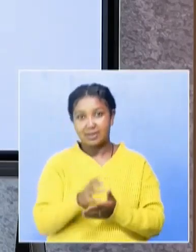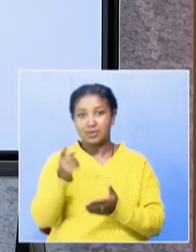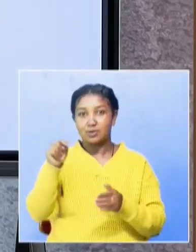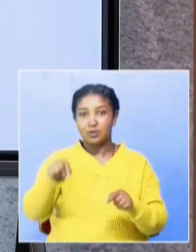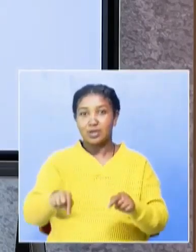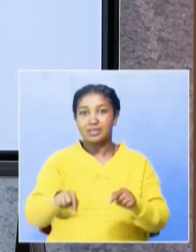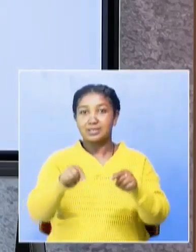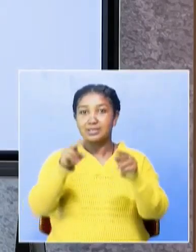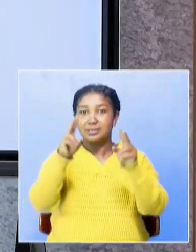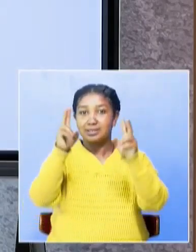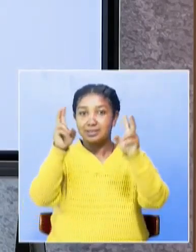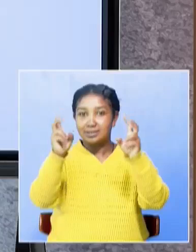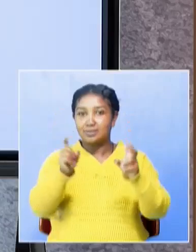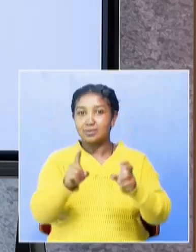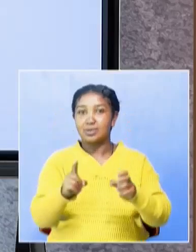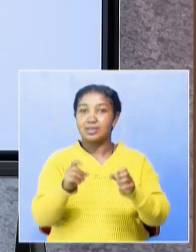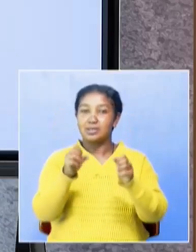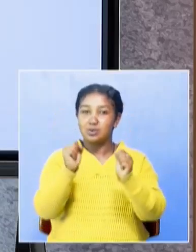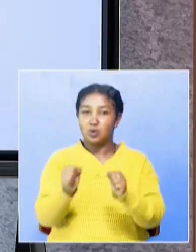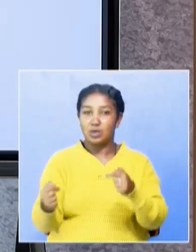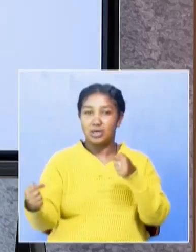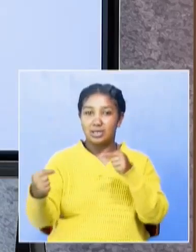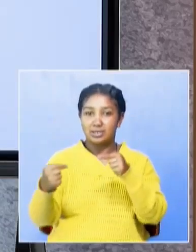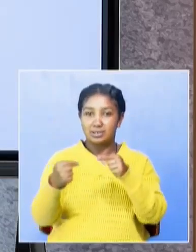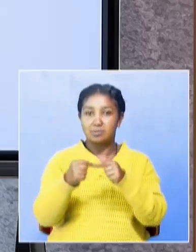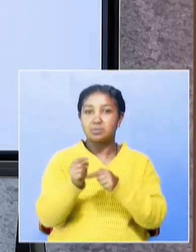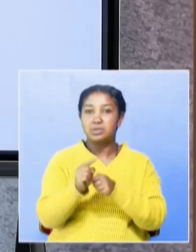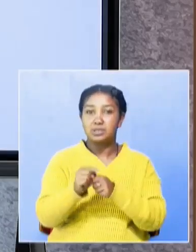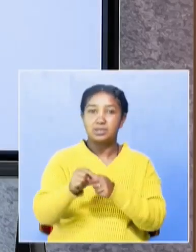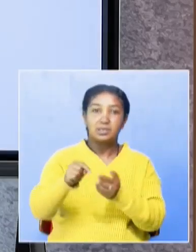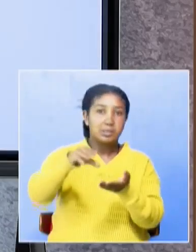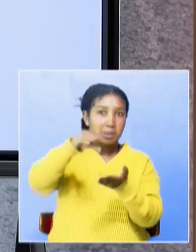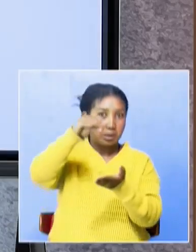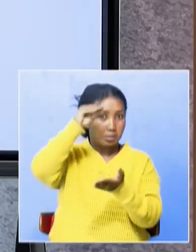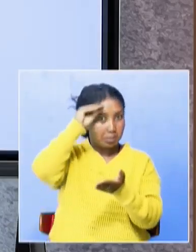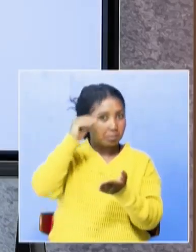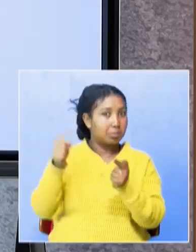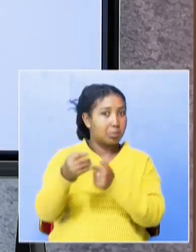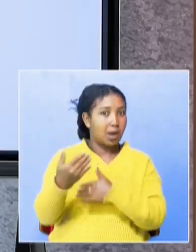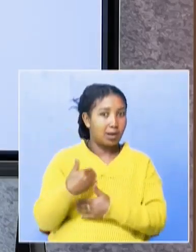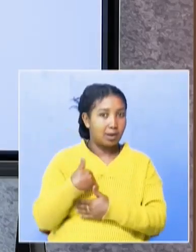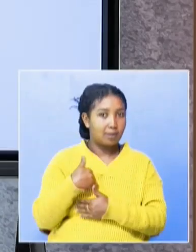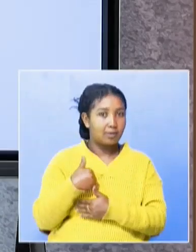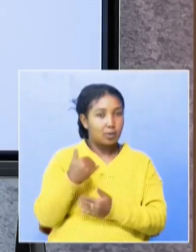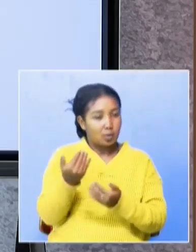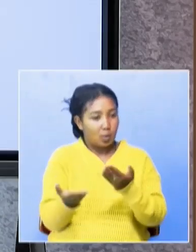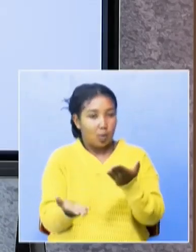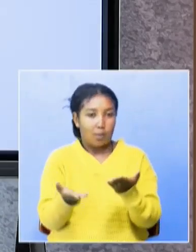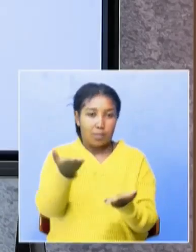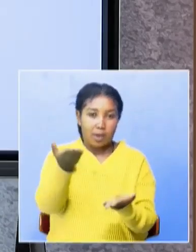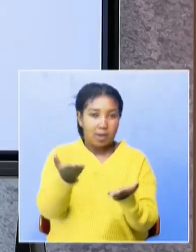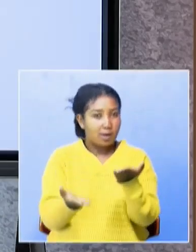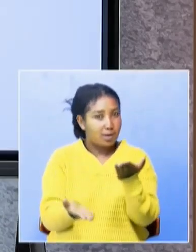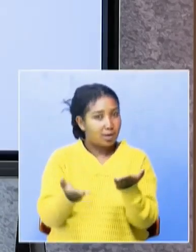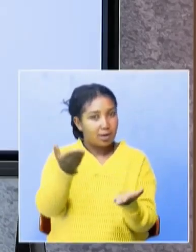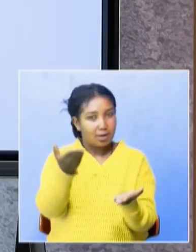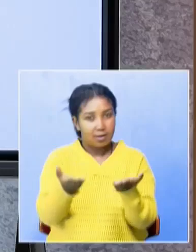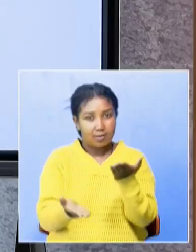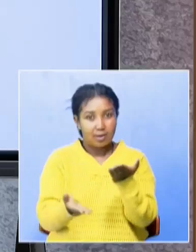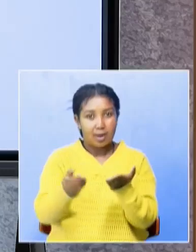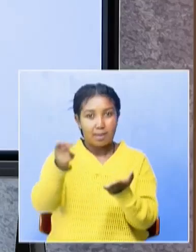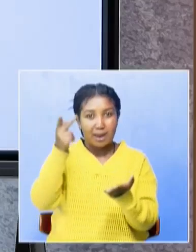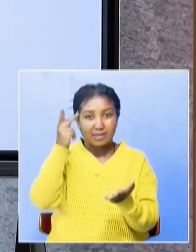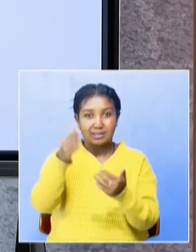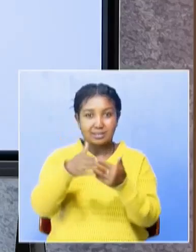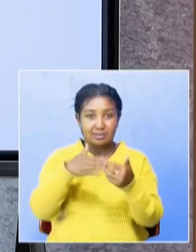today's lesson has a strong relationship with the lesson that we learned in the previous lesson. We are going to compare the contrast, past